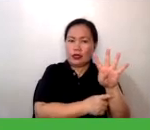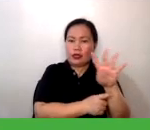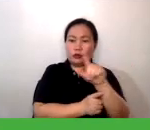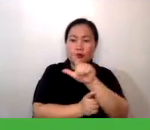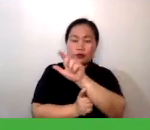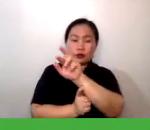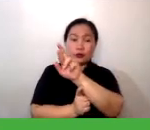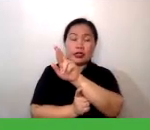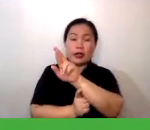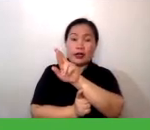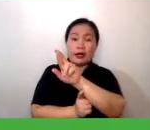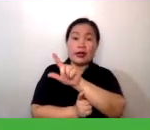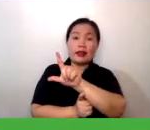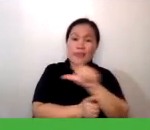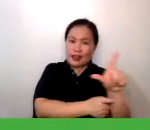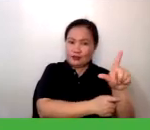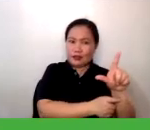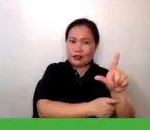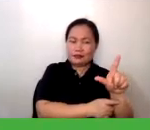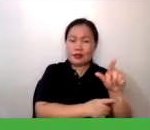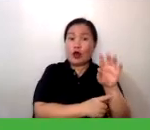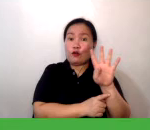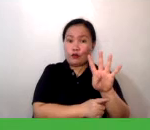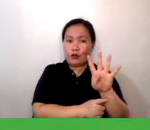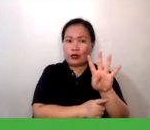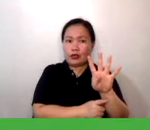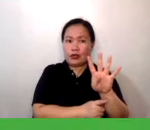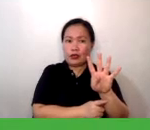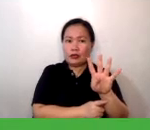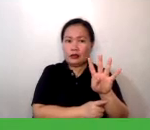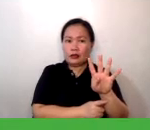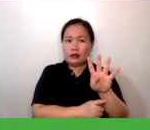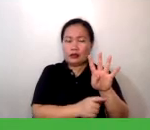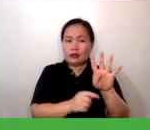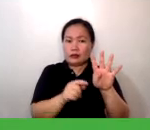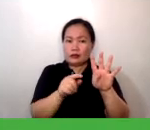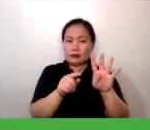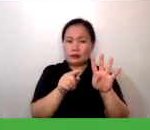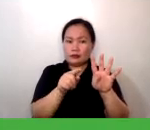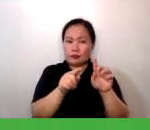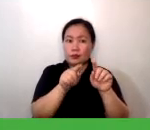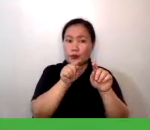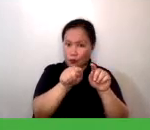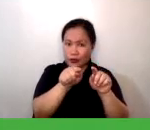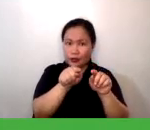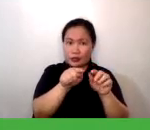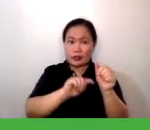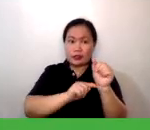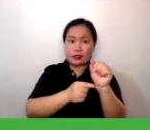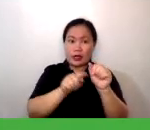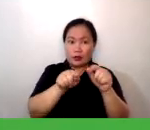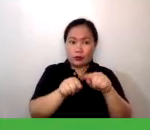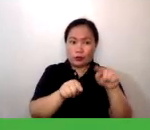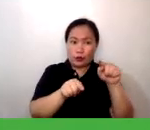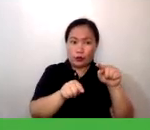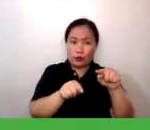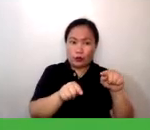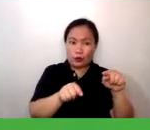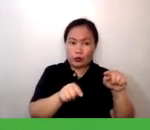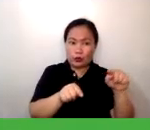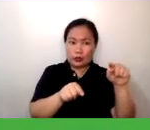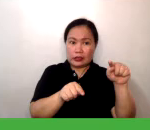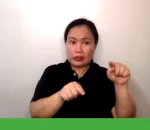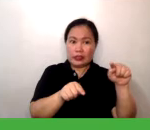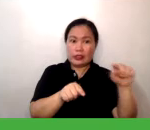3, 4. Apat. Ulit. 1, 2, 3, 4. Apat na pa left. So, nandito ang decimal